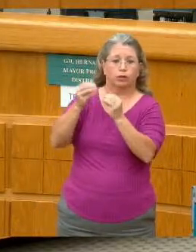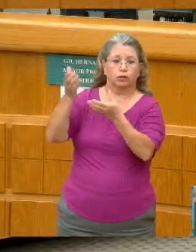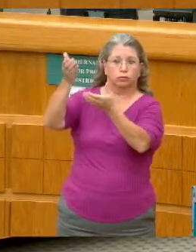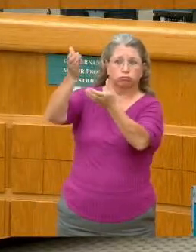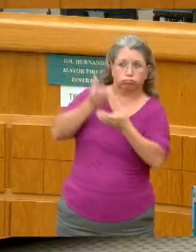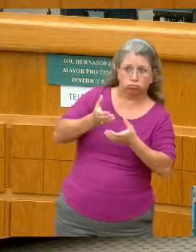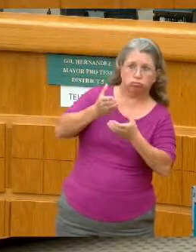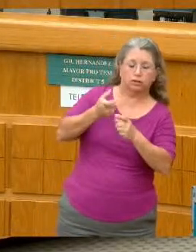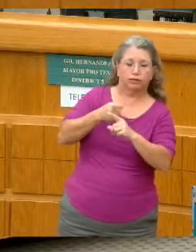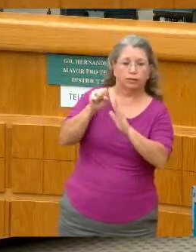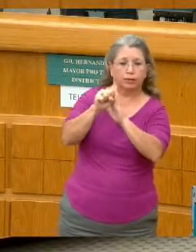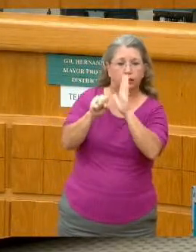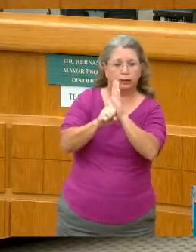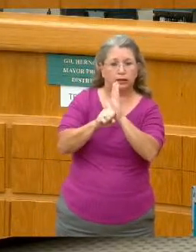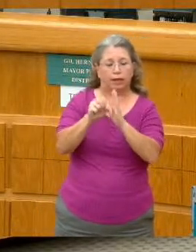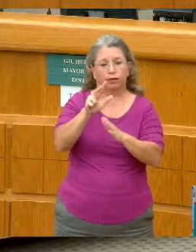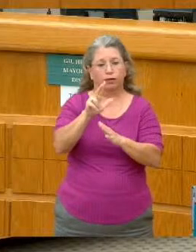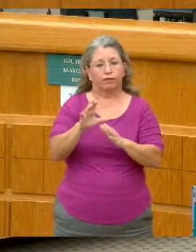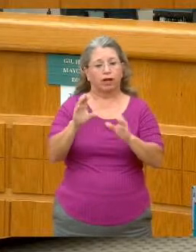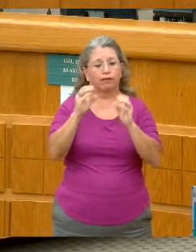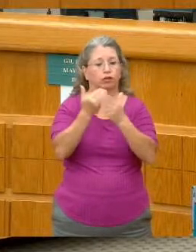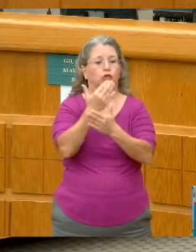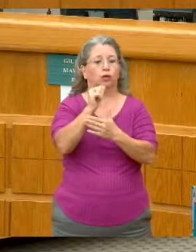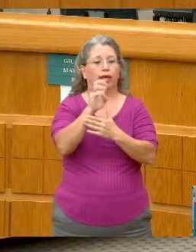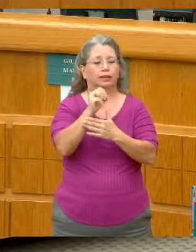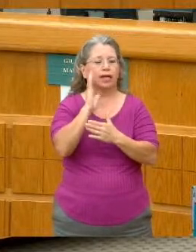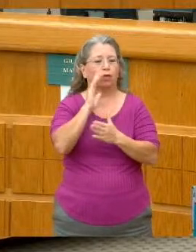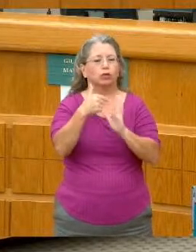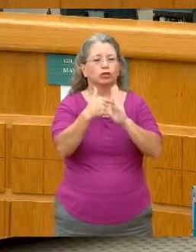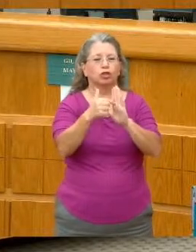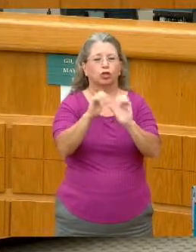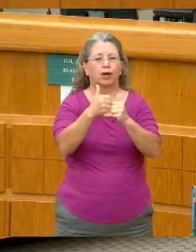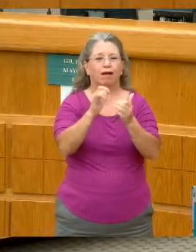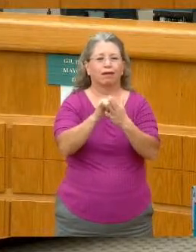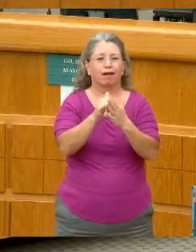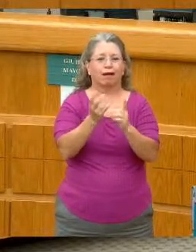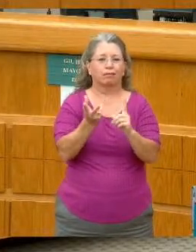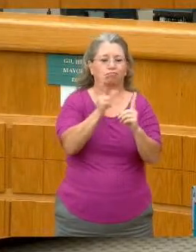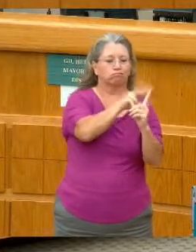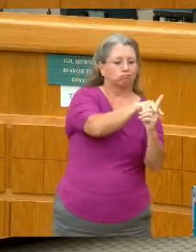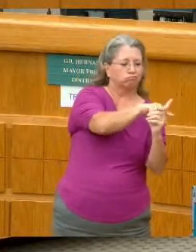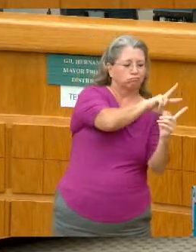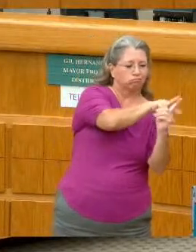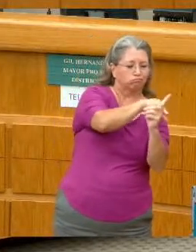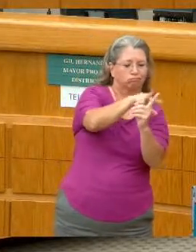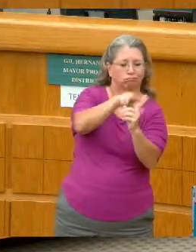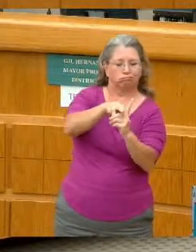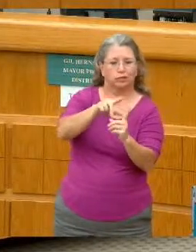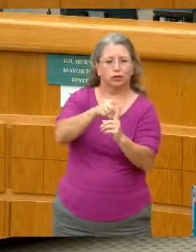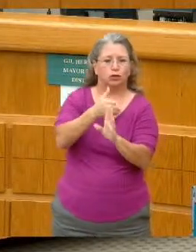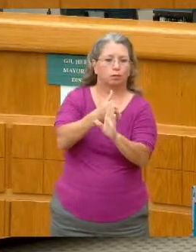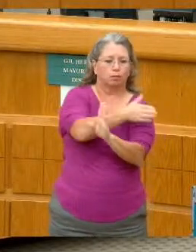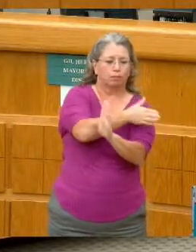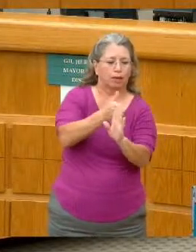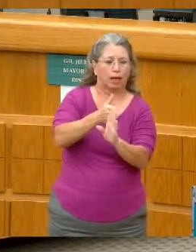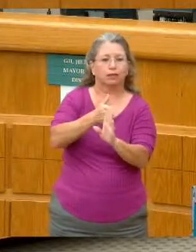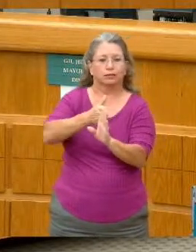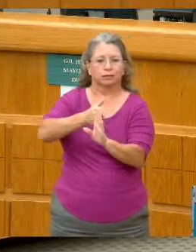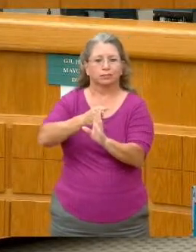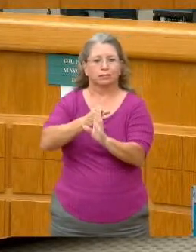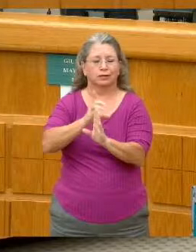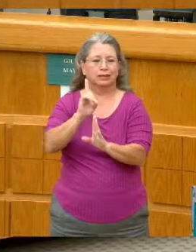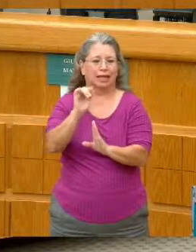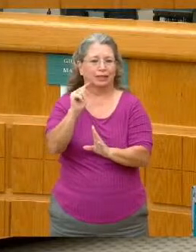additional cases, and I'm going to show you how those impact dates in the past or counts of new cases in the past. So this